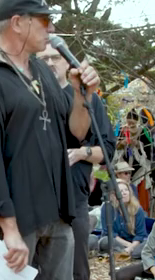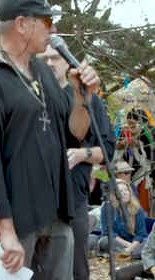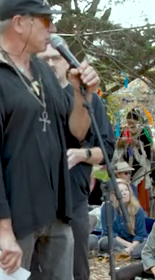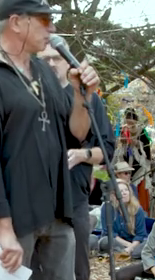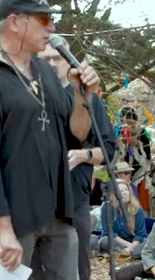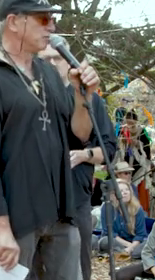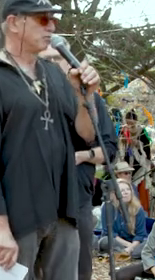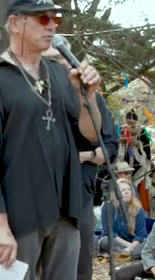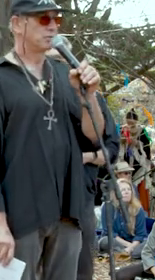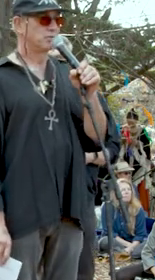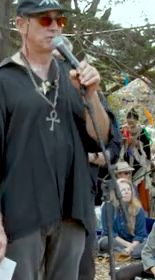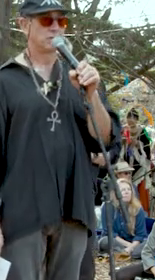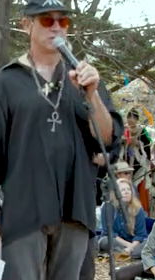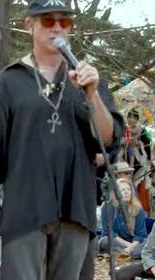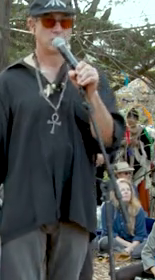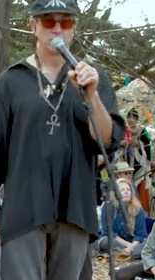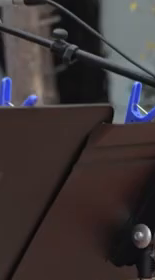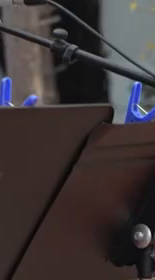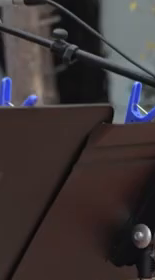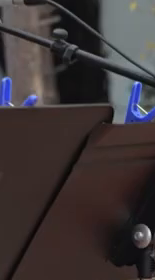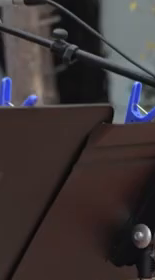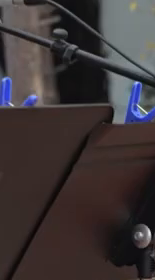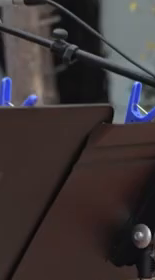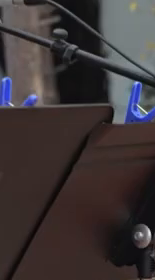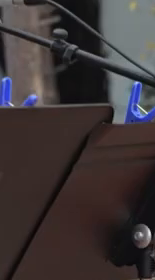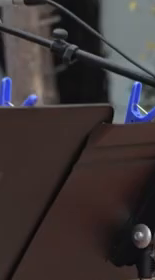What is remembered lives.